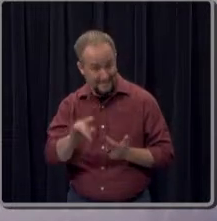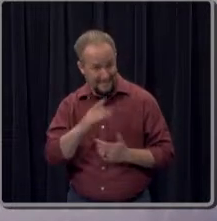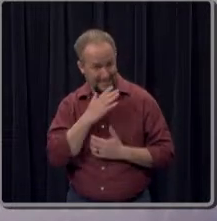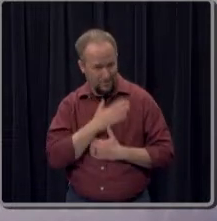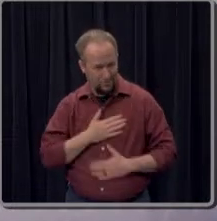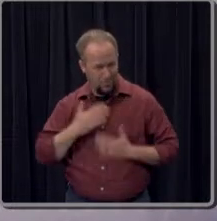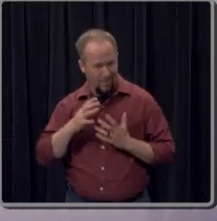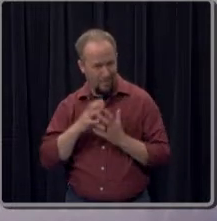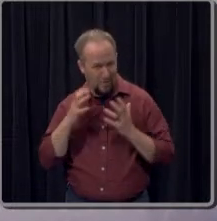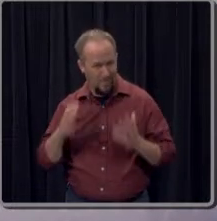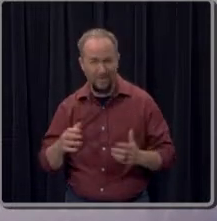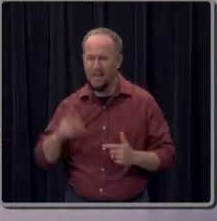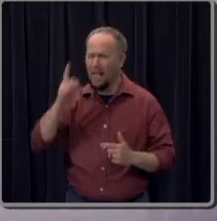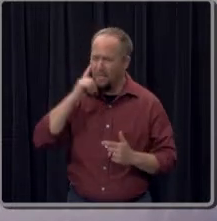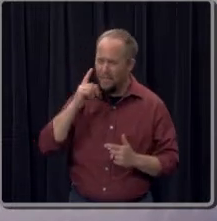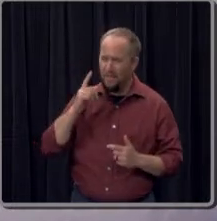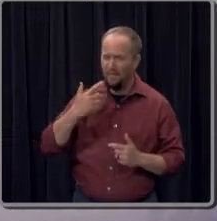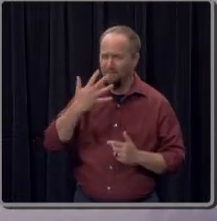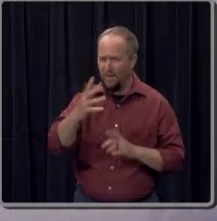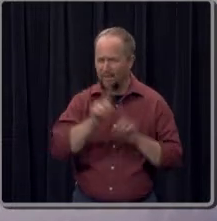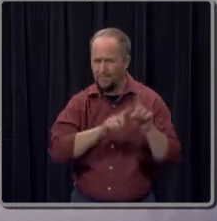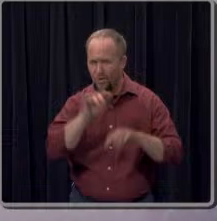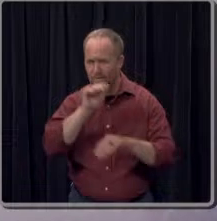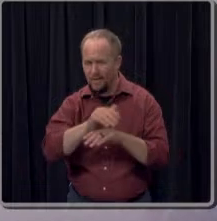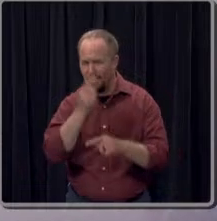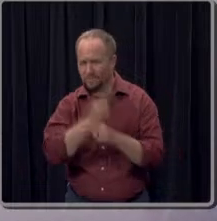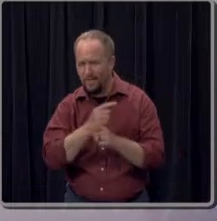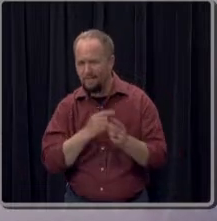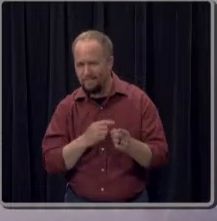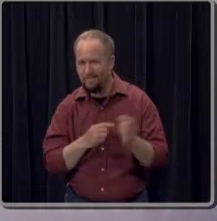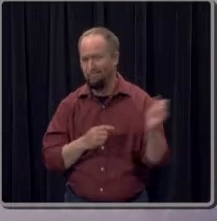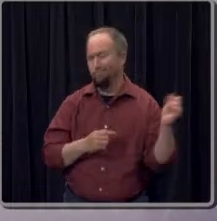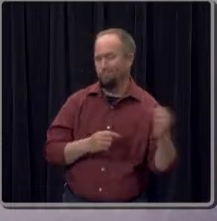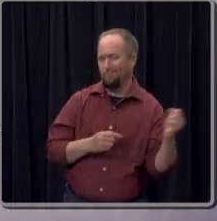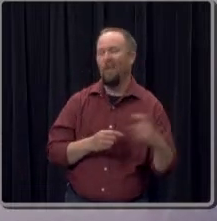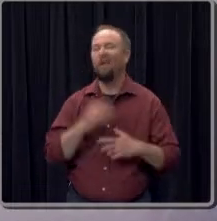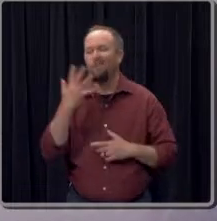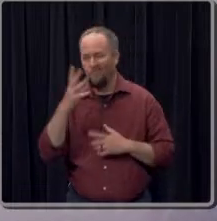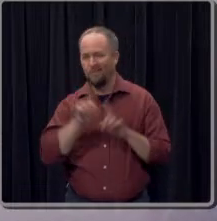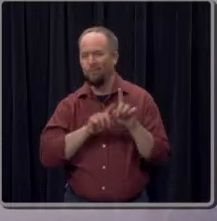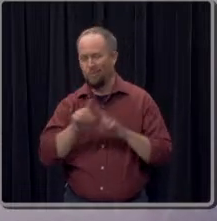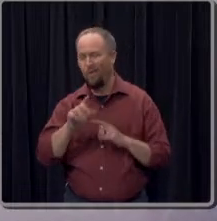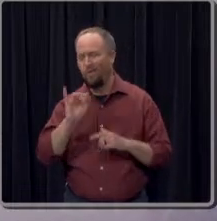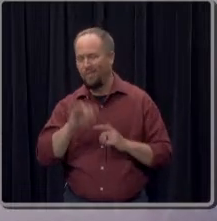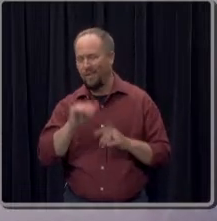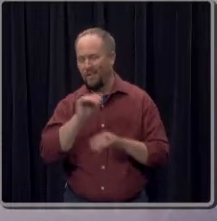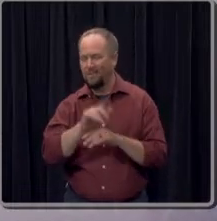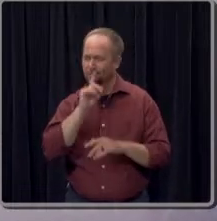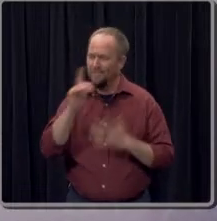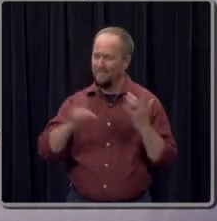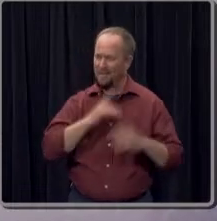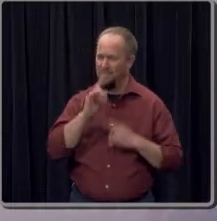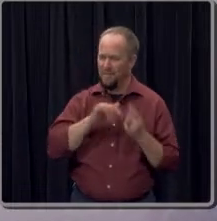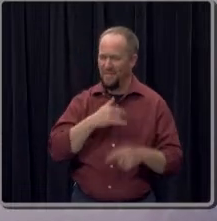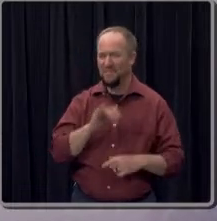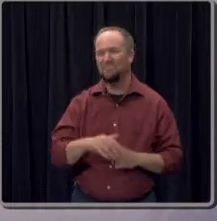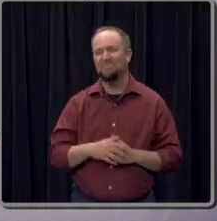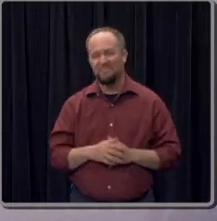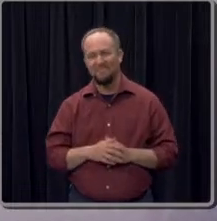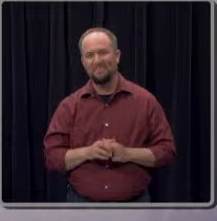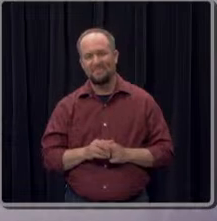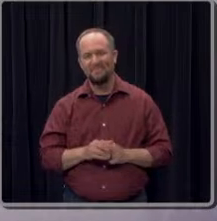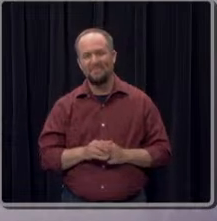very much. And I think you gave it 5 stars that night. Is that correct? Yeah, 5-star meal. So we were really excited about that.